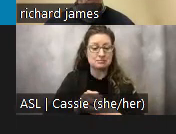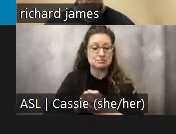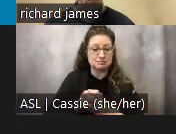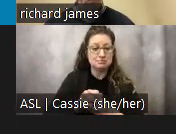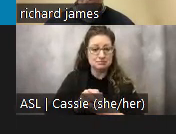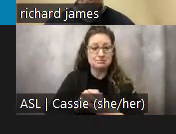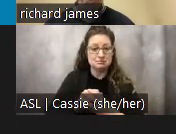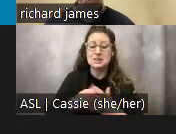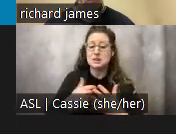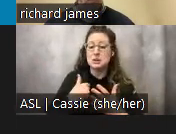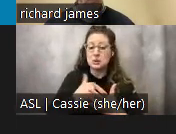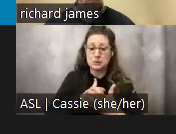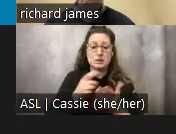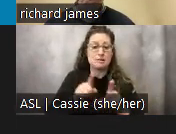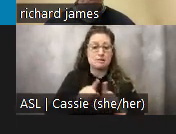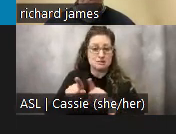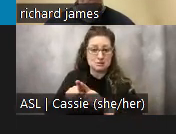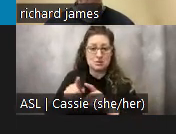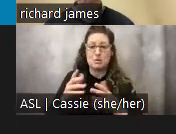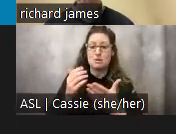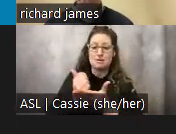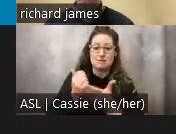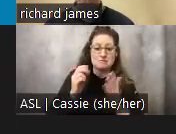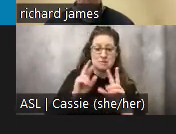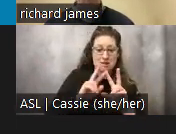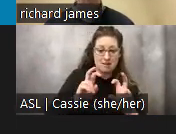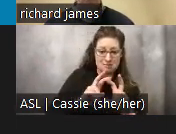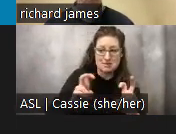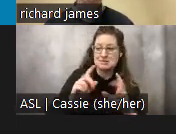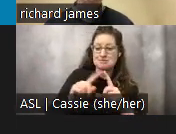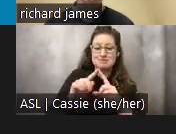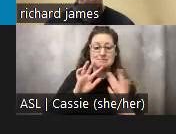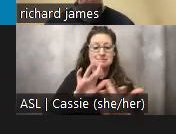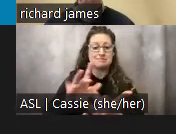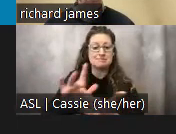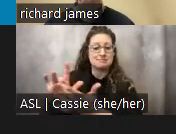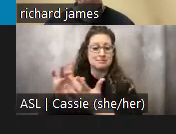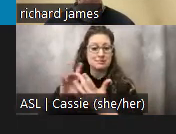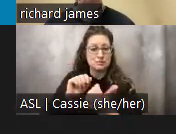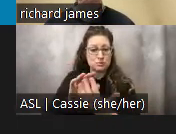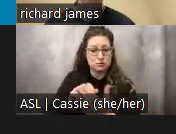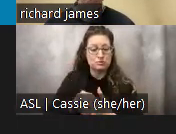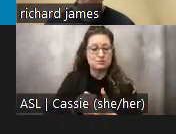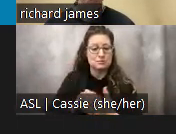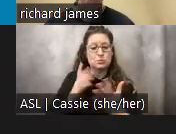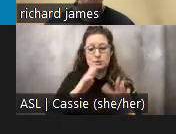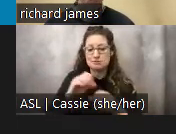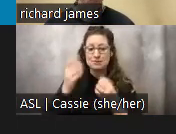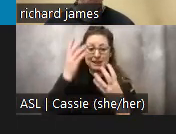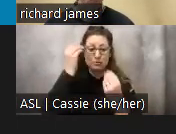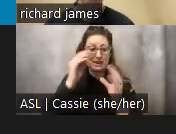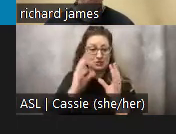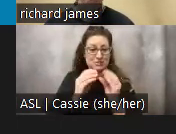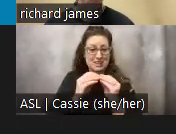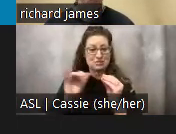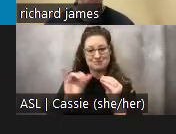of recruitment and outreach approaches, holds information sessions like this one, and convenes focus